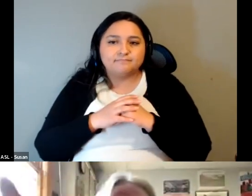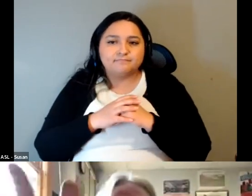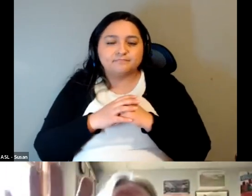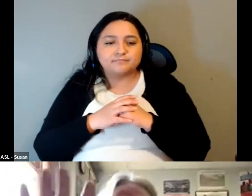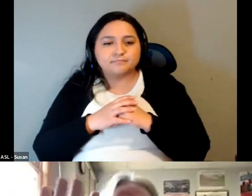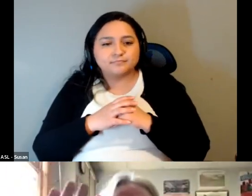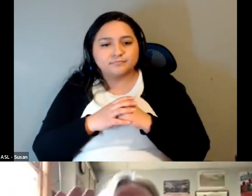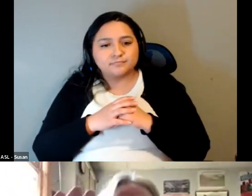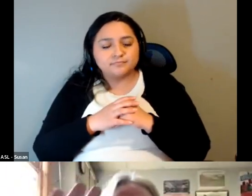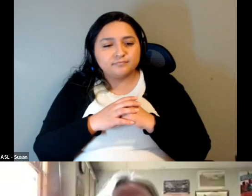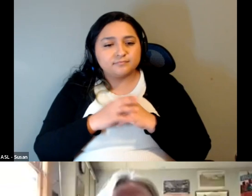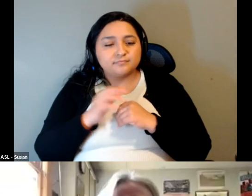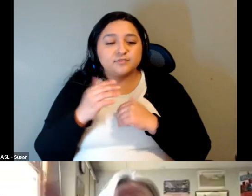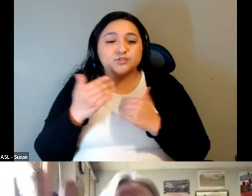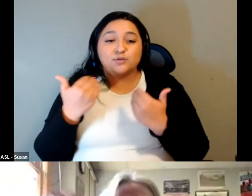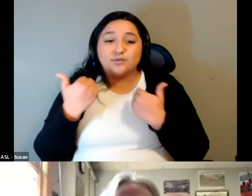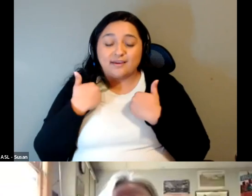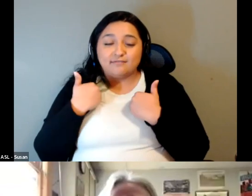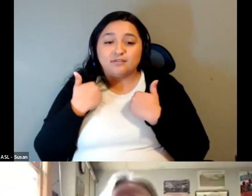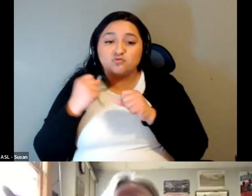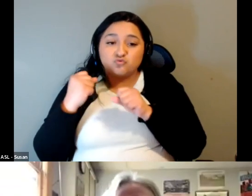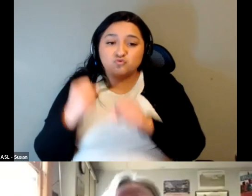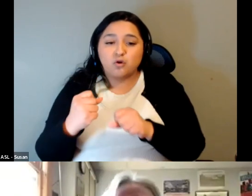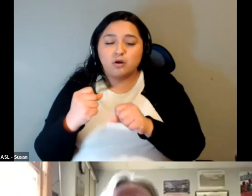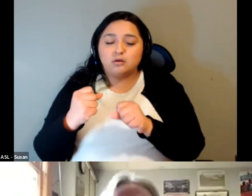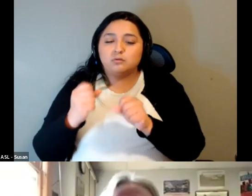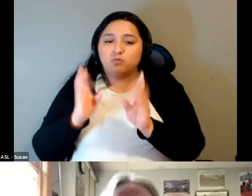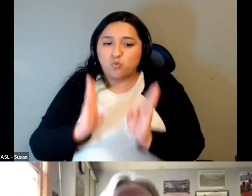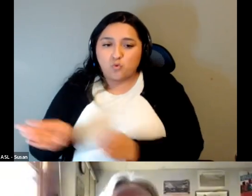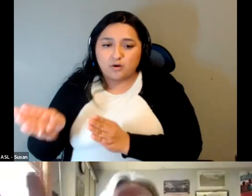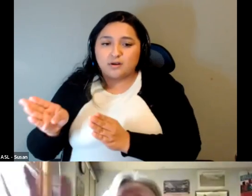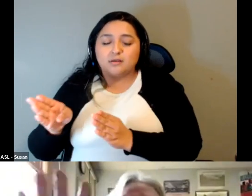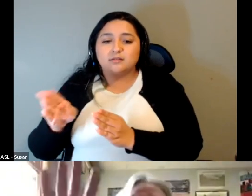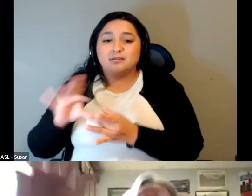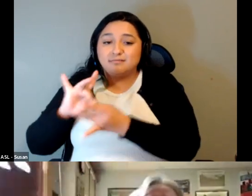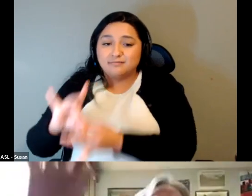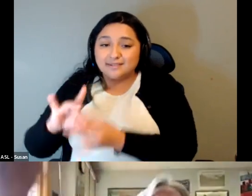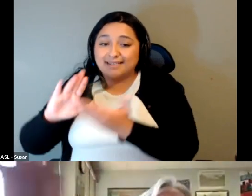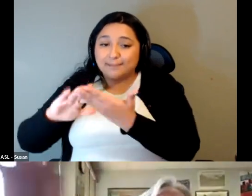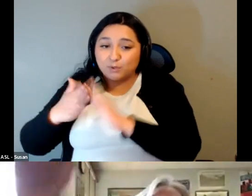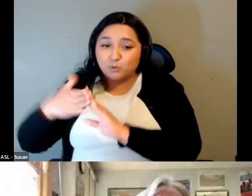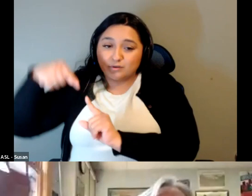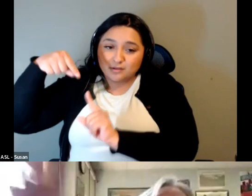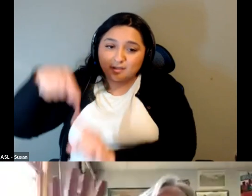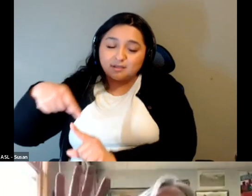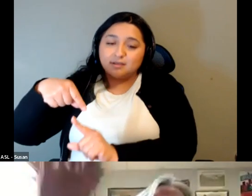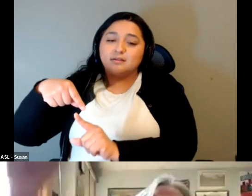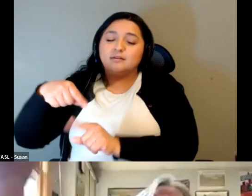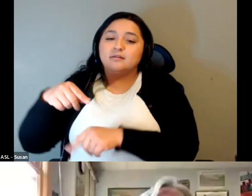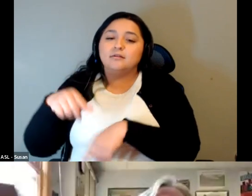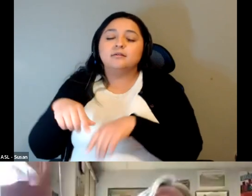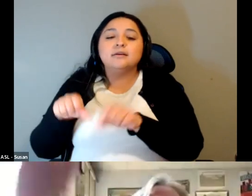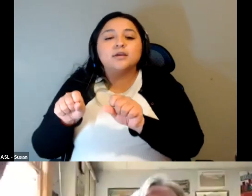having strong organizing bases that are from the community and accountable to the community can drive what a community advisory